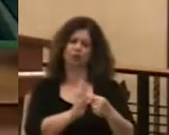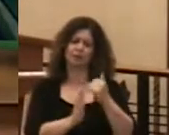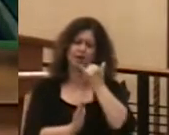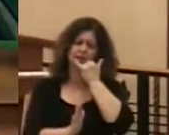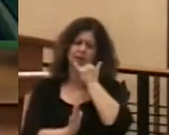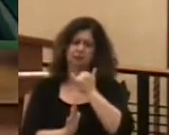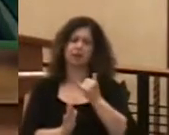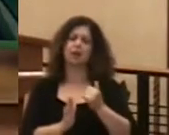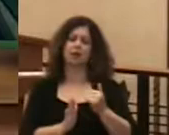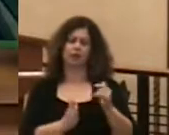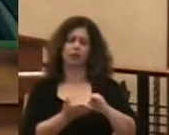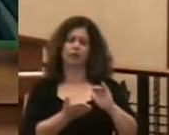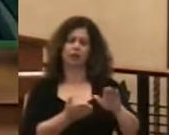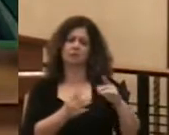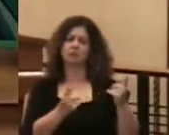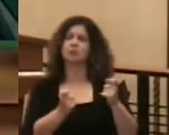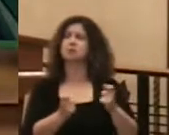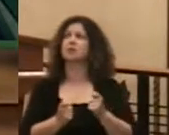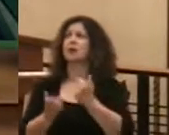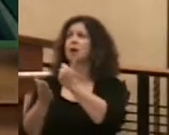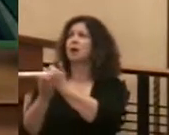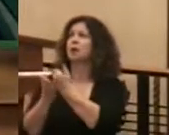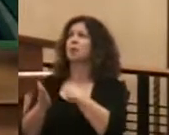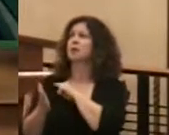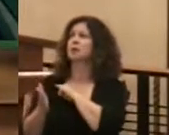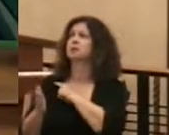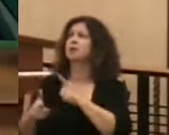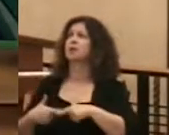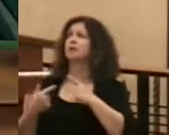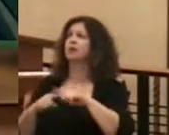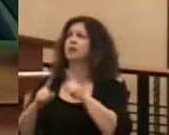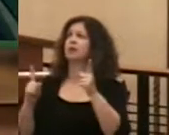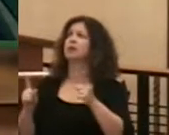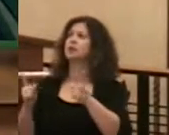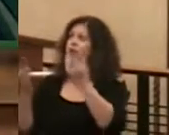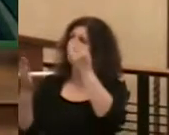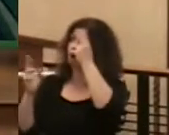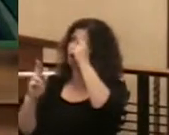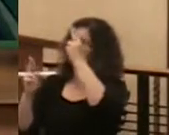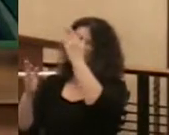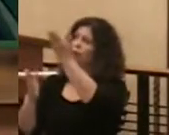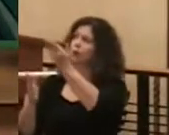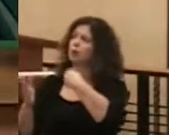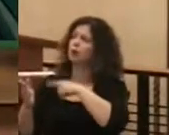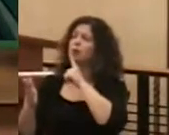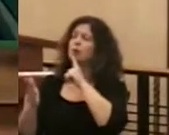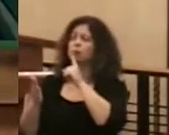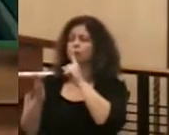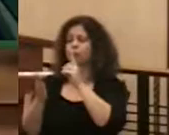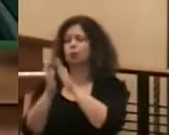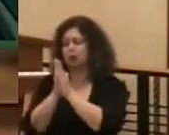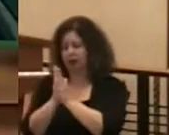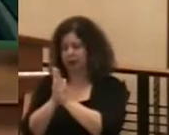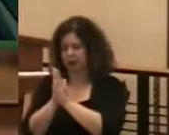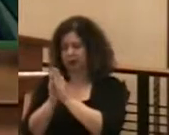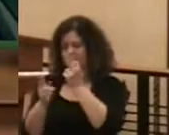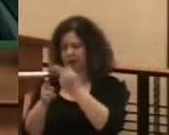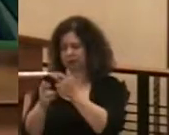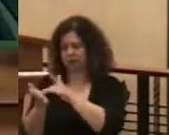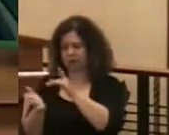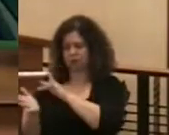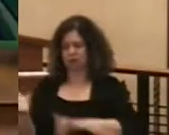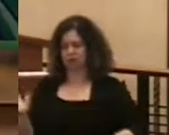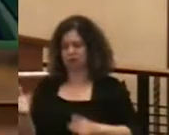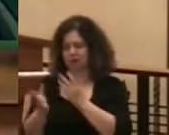to see how we might live differently to honor you. We pray these things in the name of Jesus Christ, our Savior and